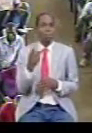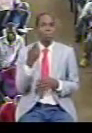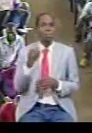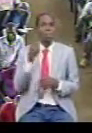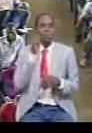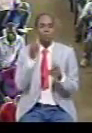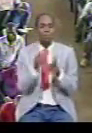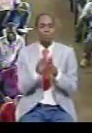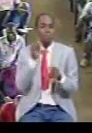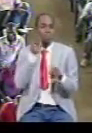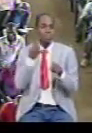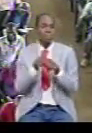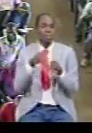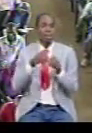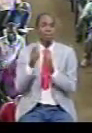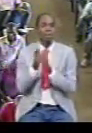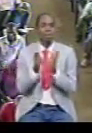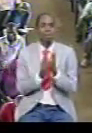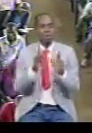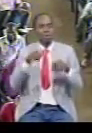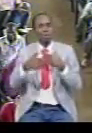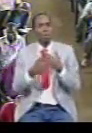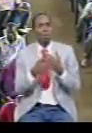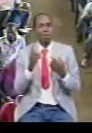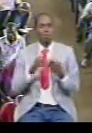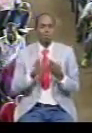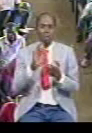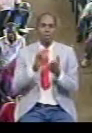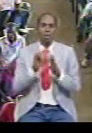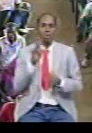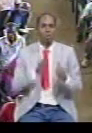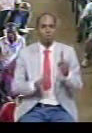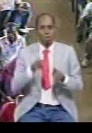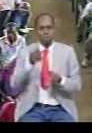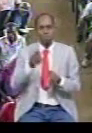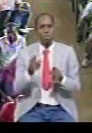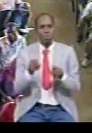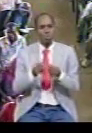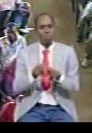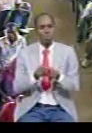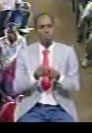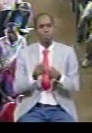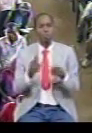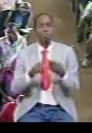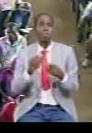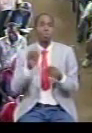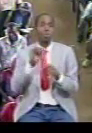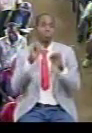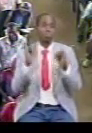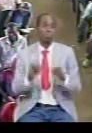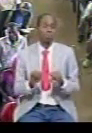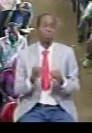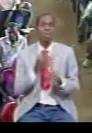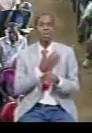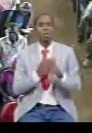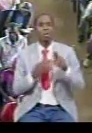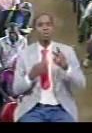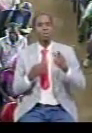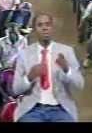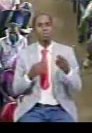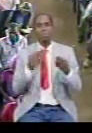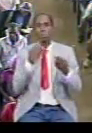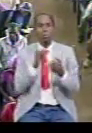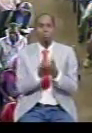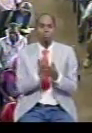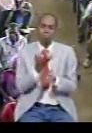her gods. Return thou after thy sister-in-law. And Ruth said, entreat me not to